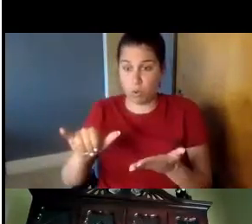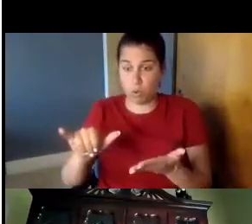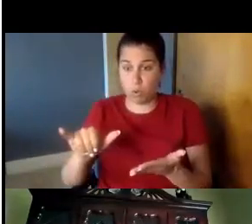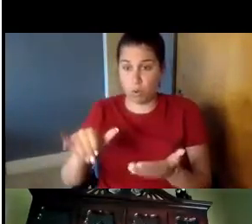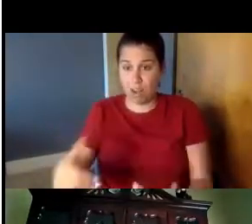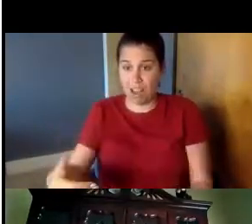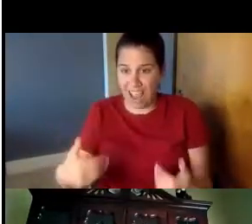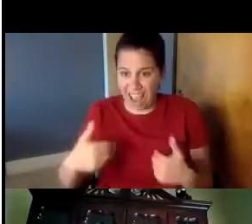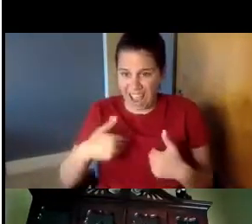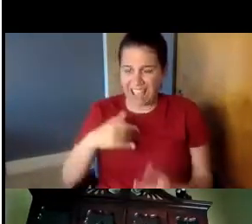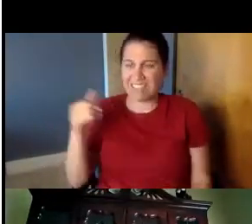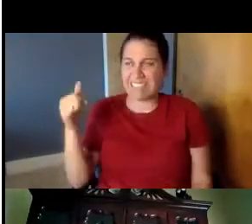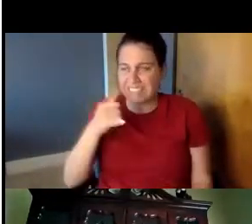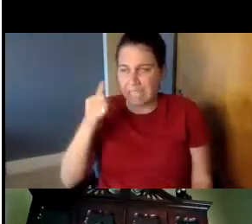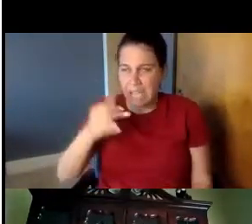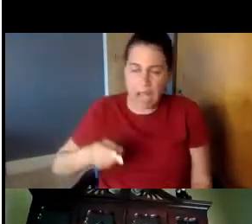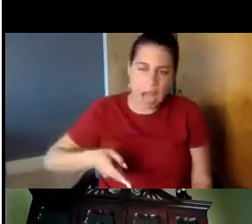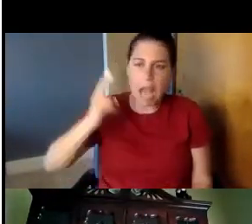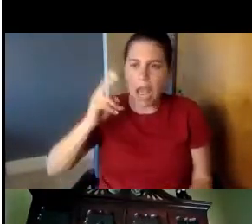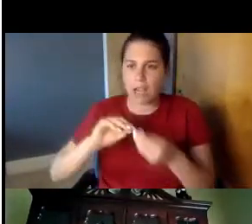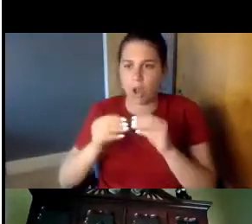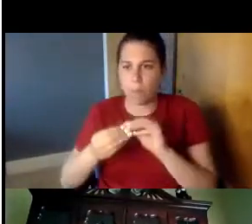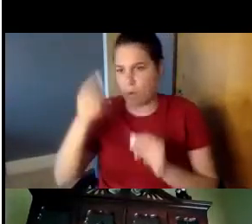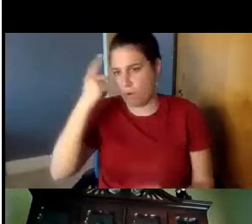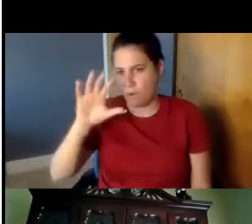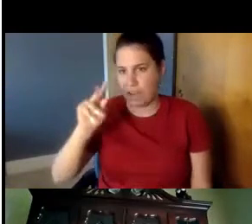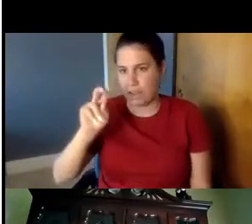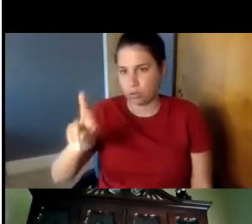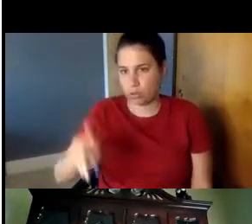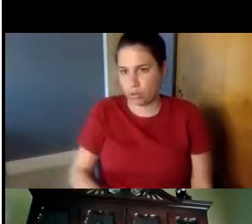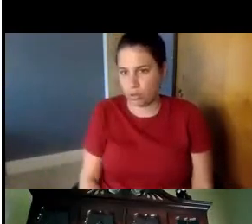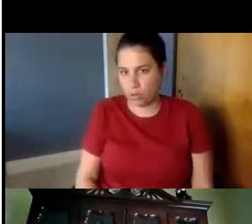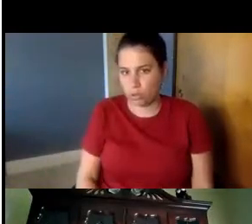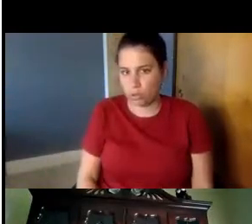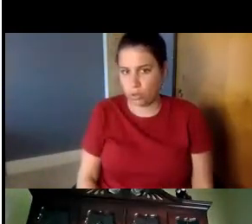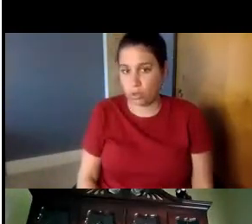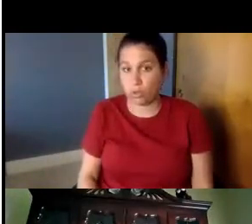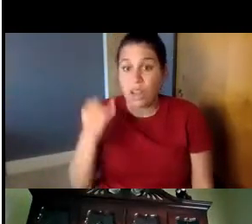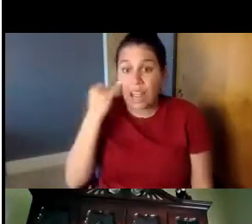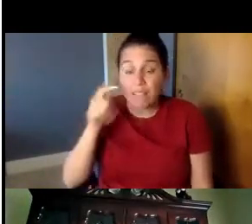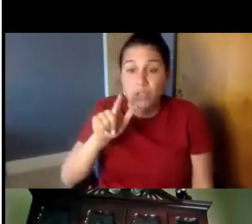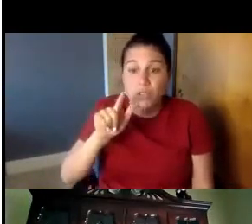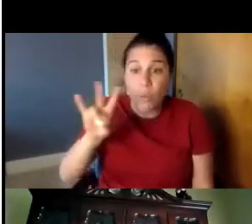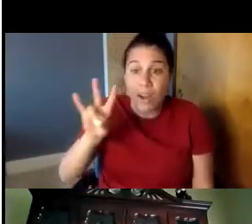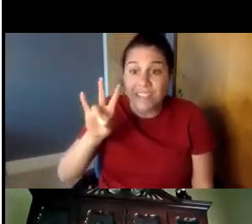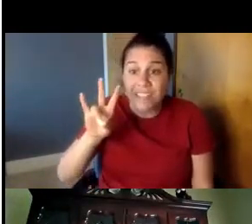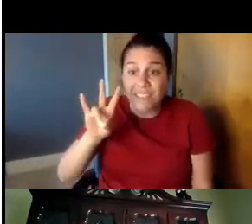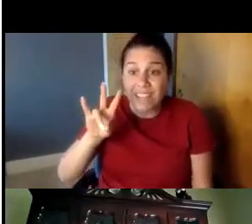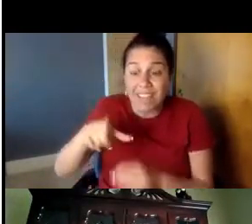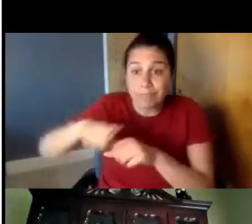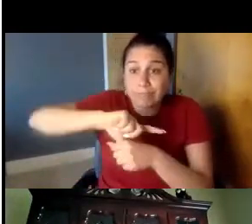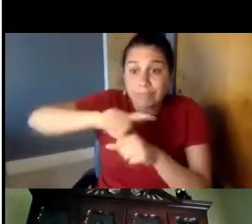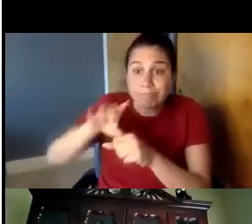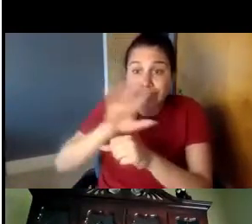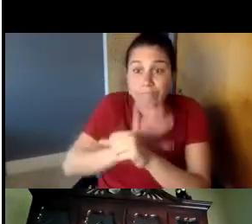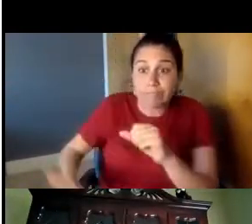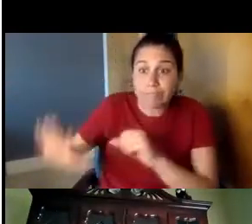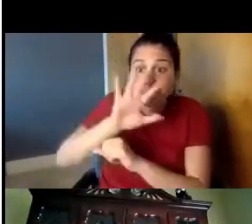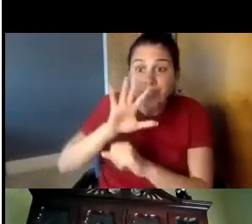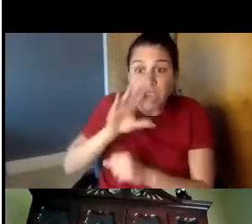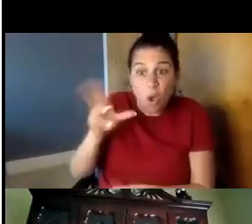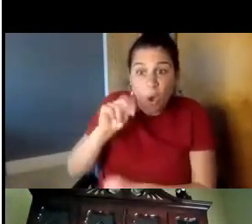astronomically high burden of cancer. And in fact, if these 27 counties were their own state, we would have a cancer incidence